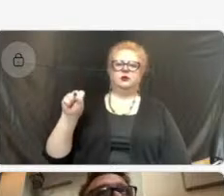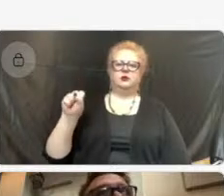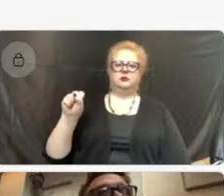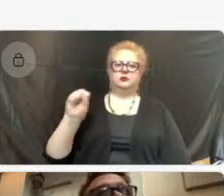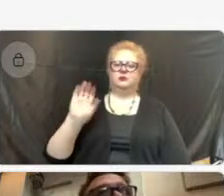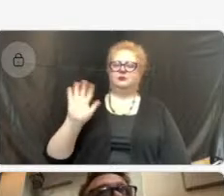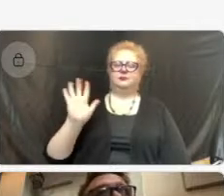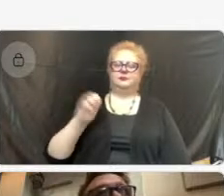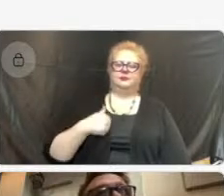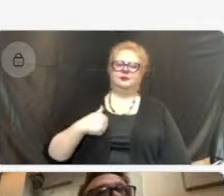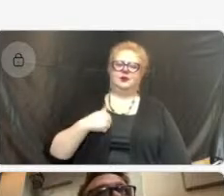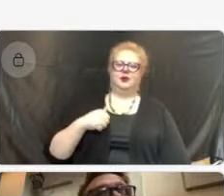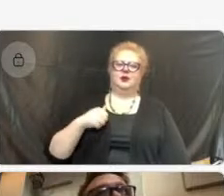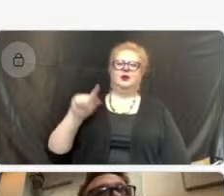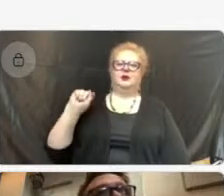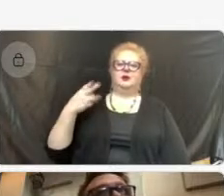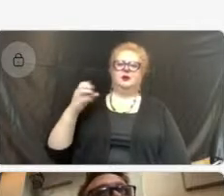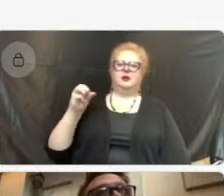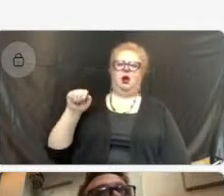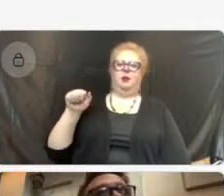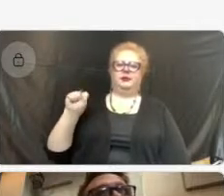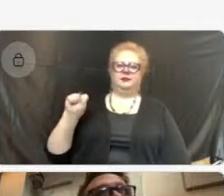sorry, Yes. Commissioner Thomas.